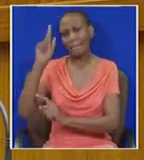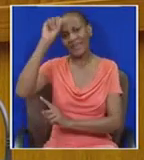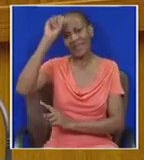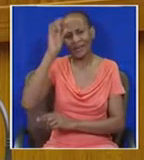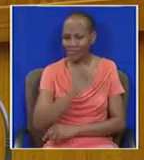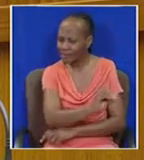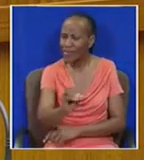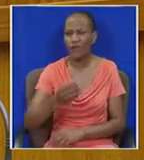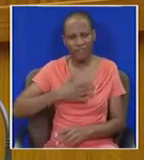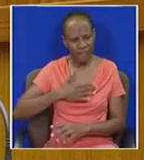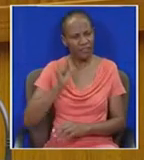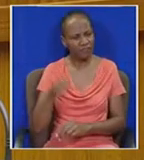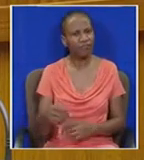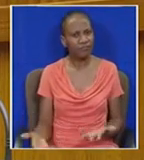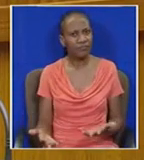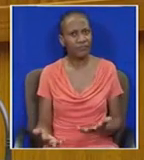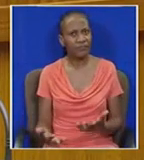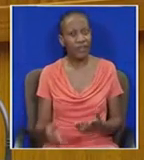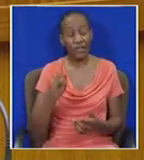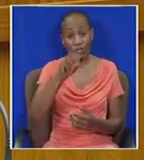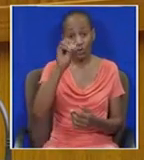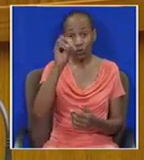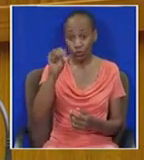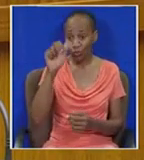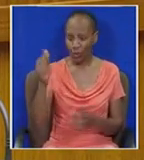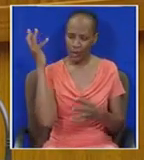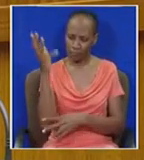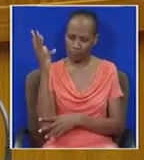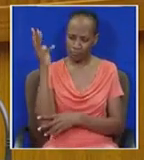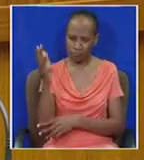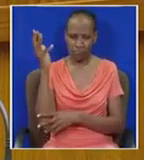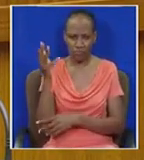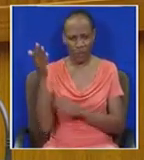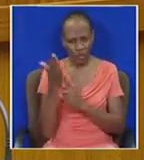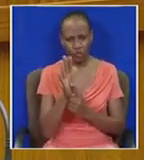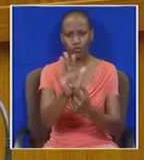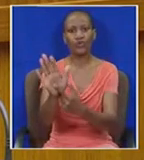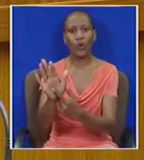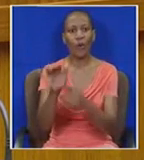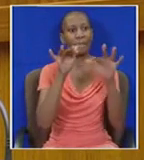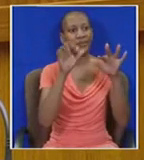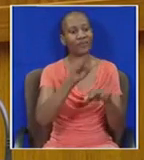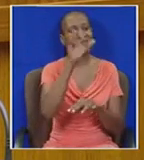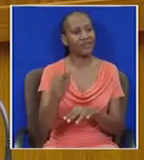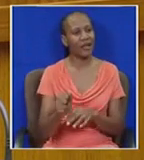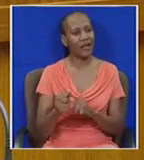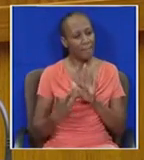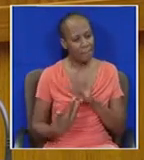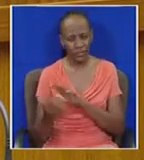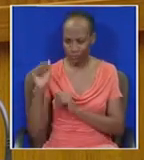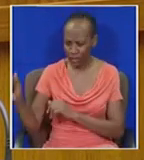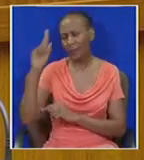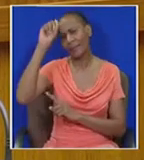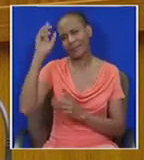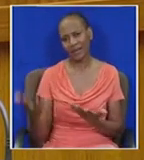us. A SONA delivered, which laid out his vision for the Republic of South Africa, a